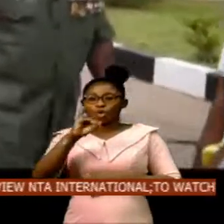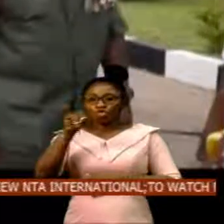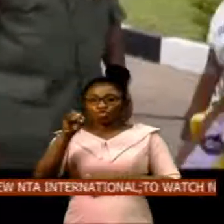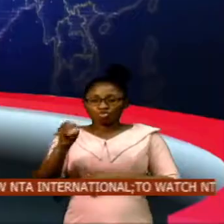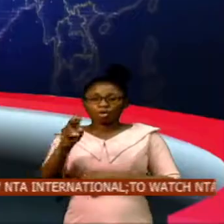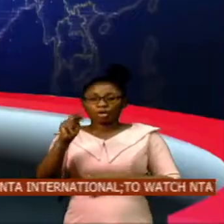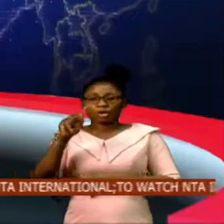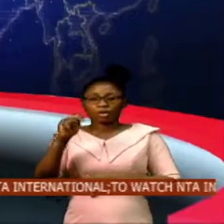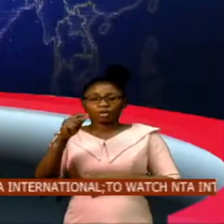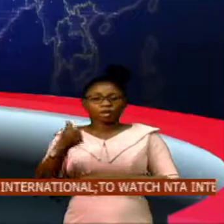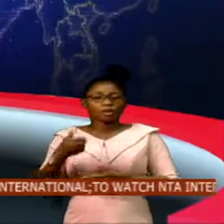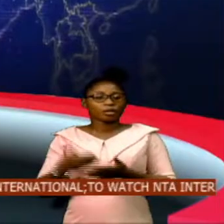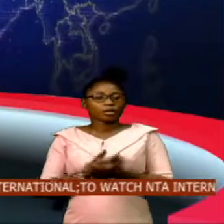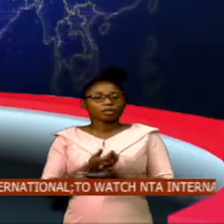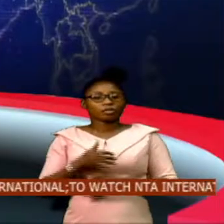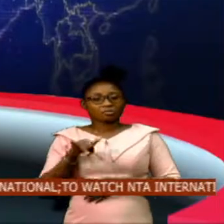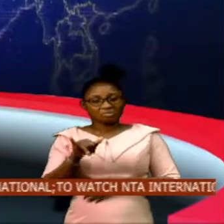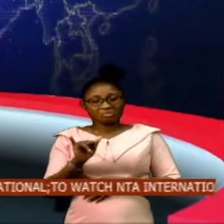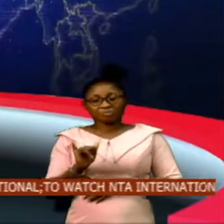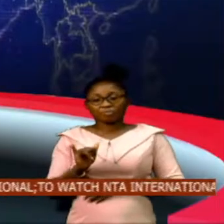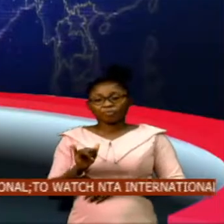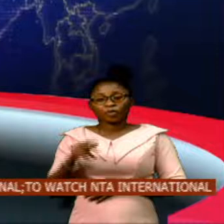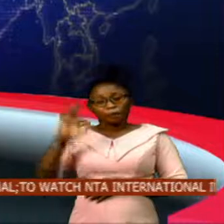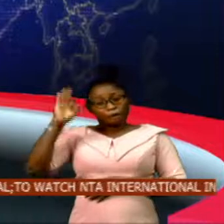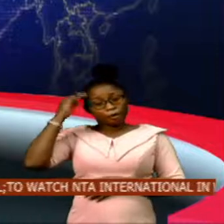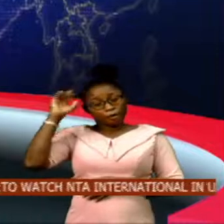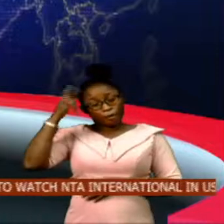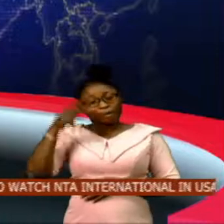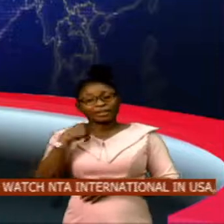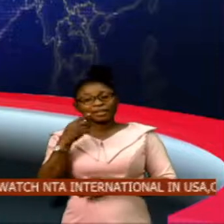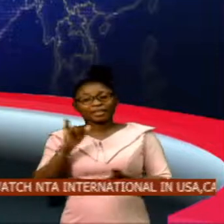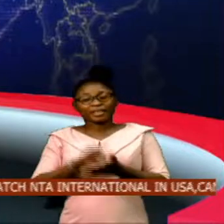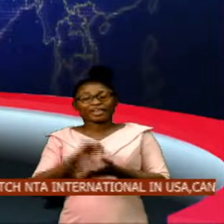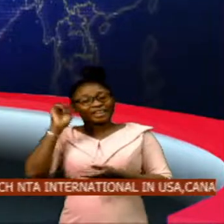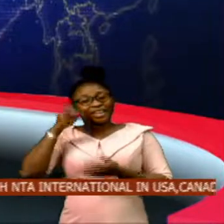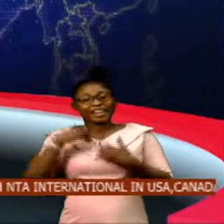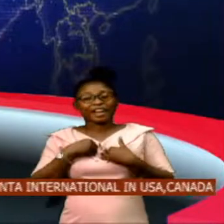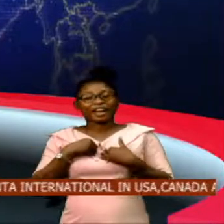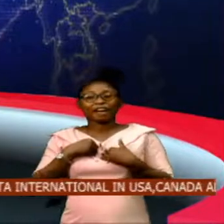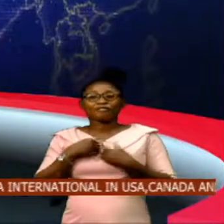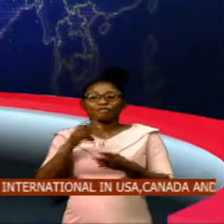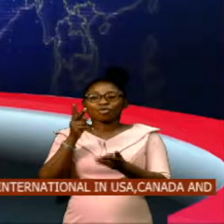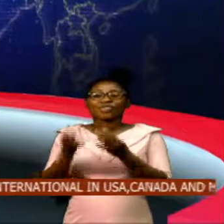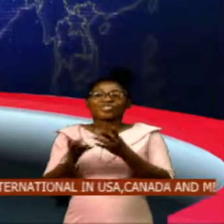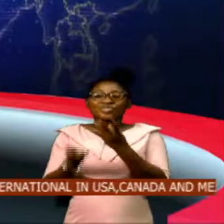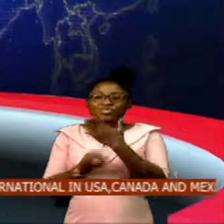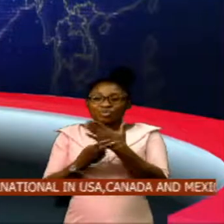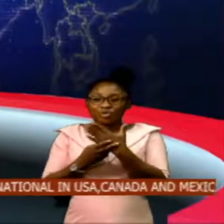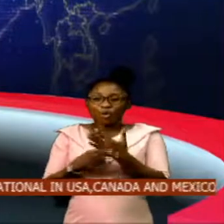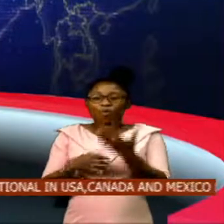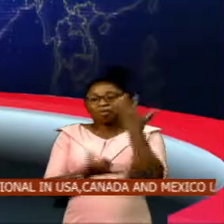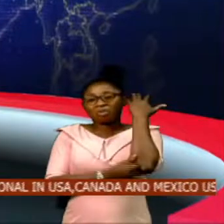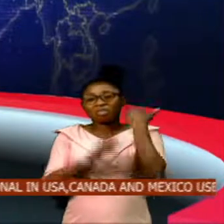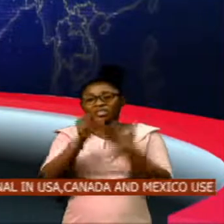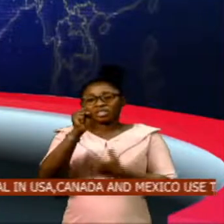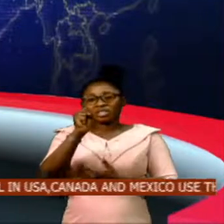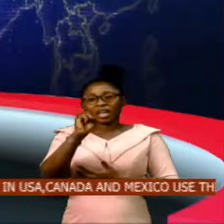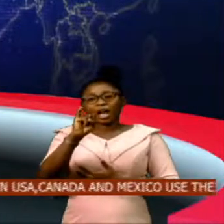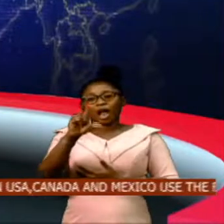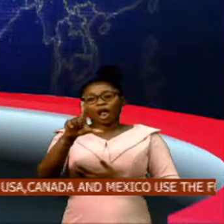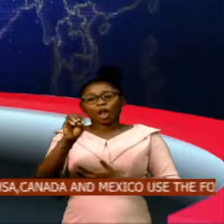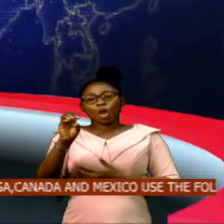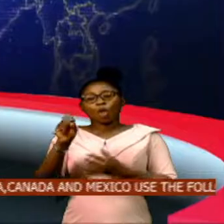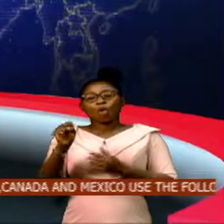News. Meanwhile, the federal government says it has stocked the country's silos with 90,000 metric tons